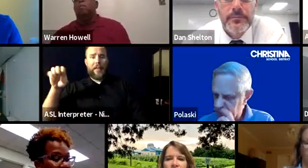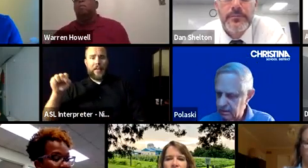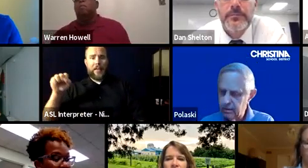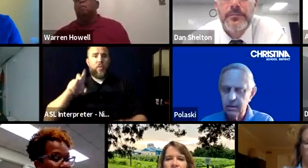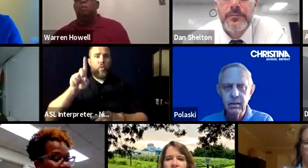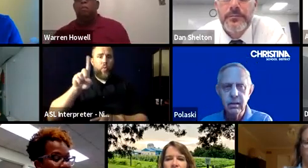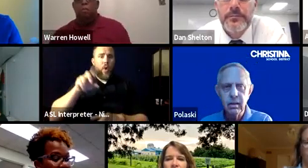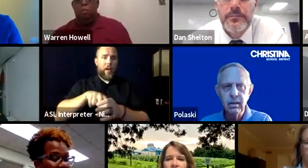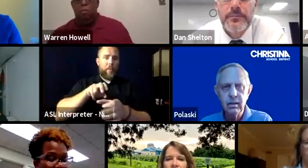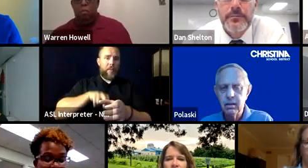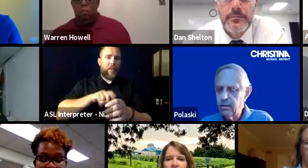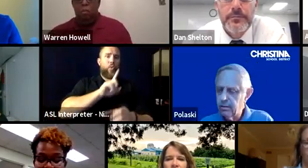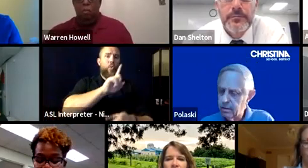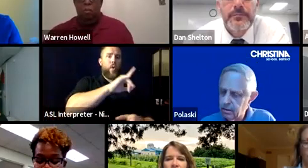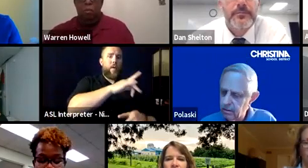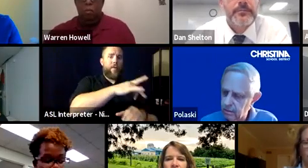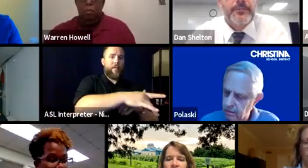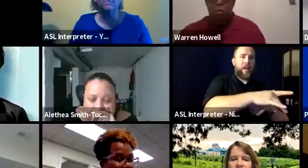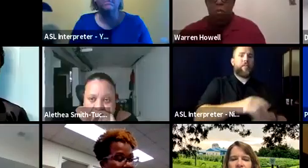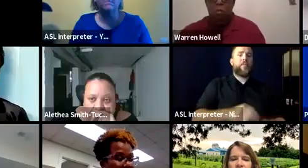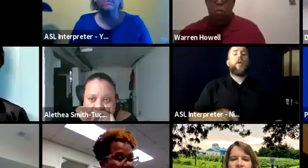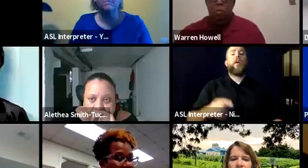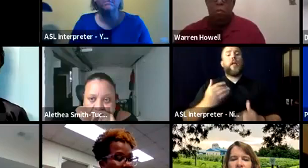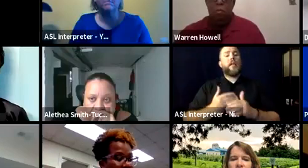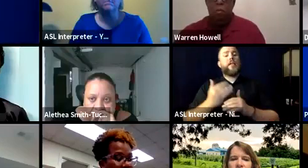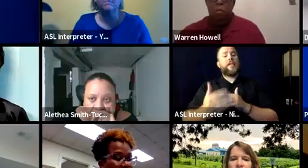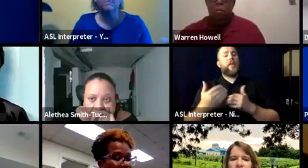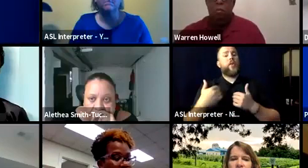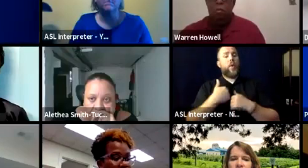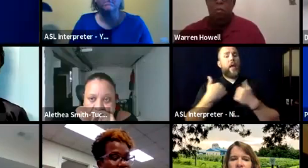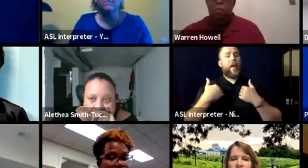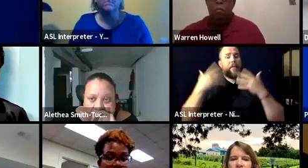Next up, we have the superintendent's report.